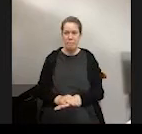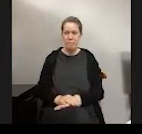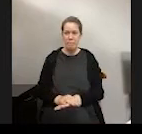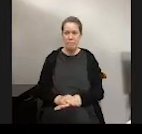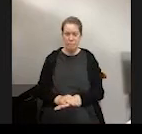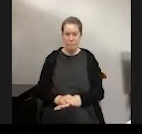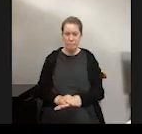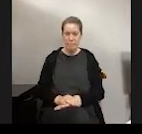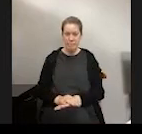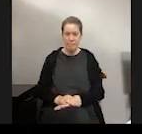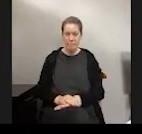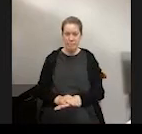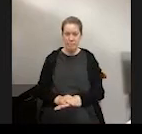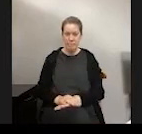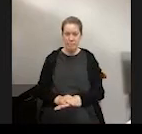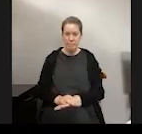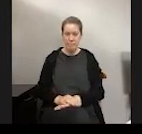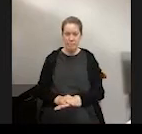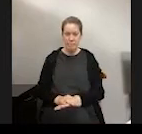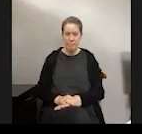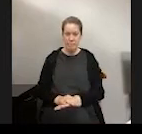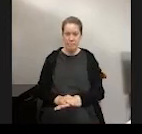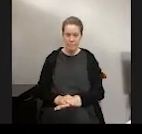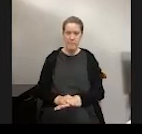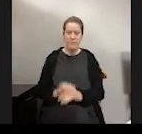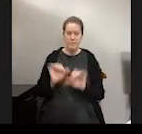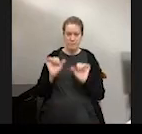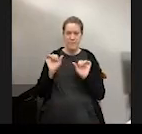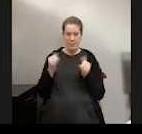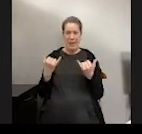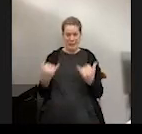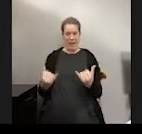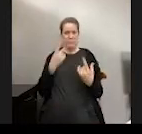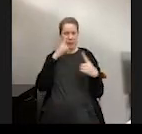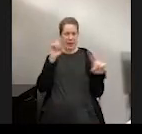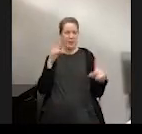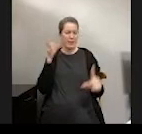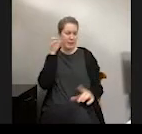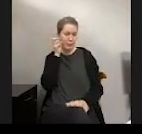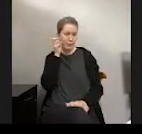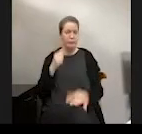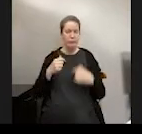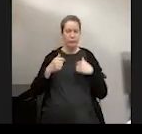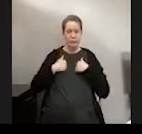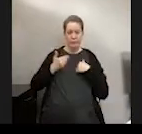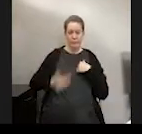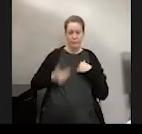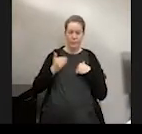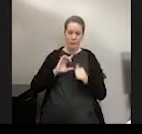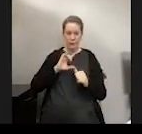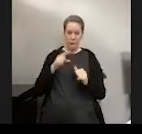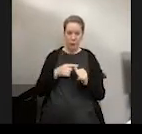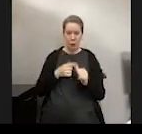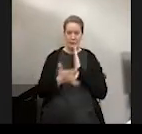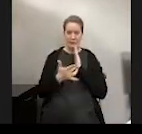Perhaps the headphone. Did that work? Yep, I can hear you now. All right, I am the first technical problem of the